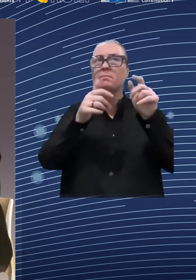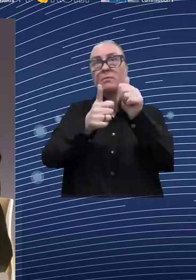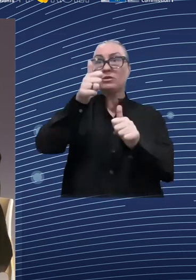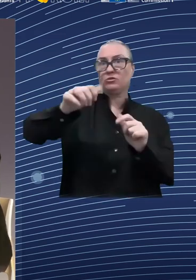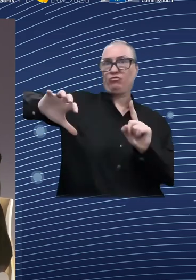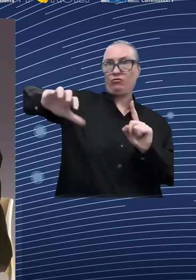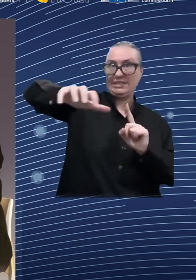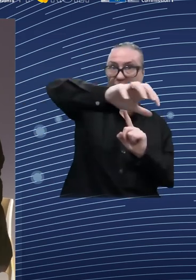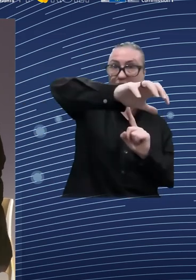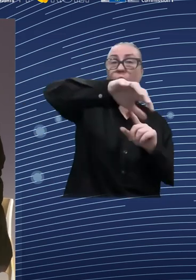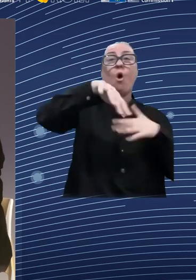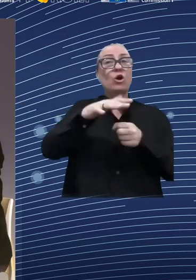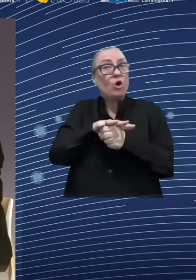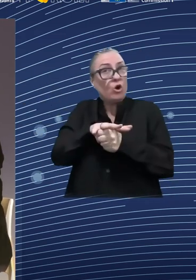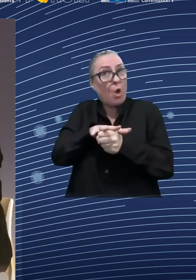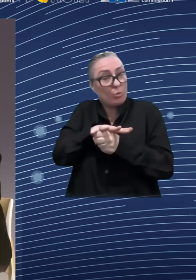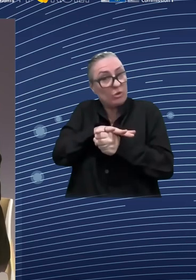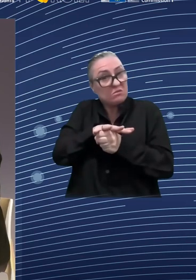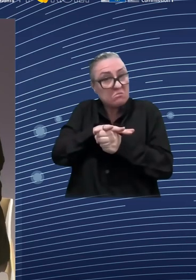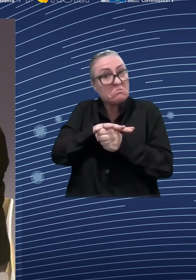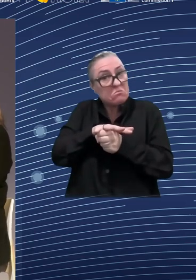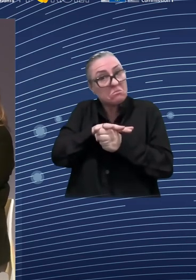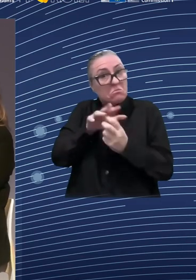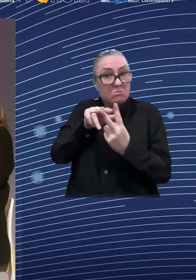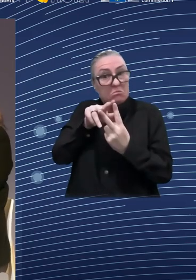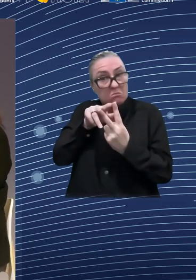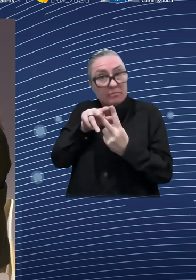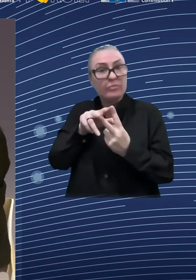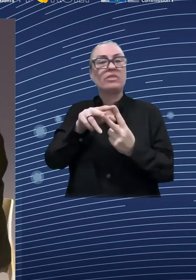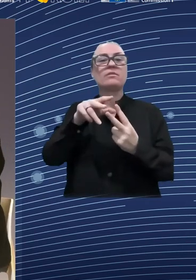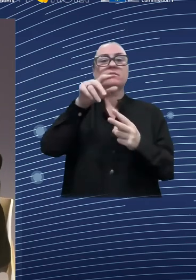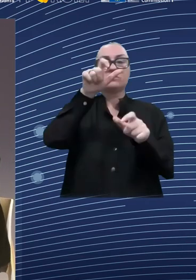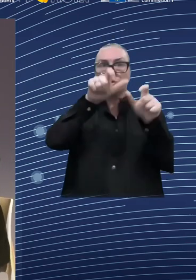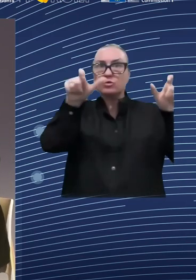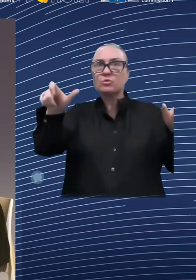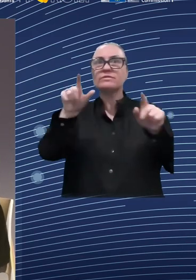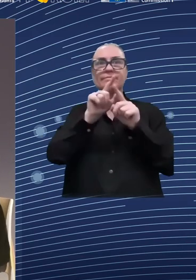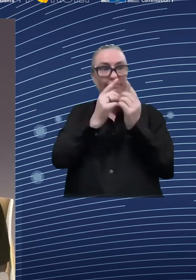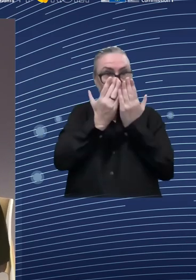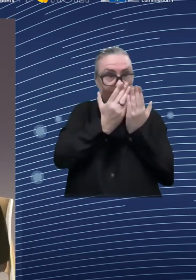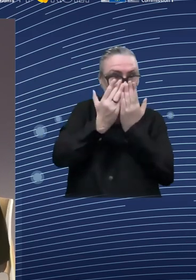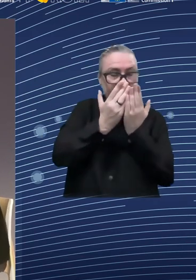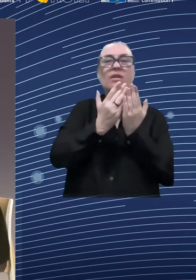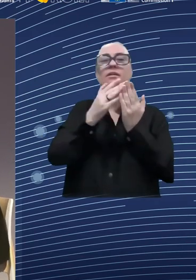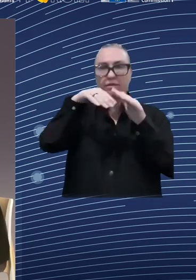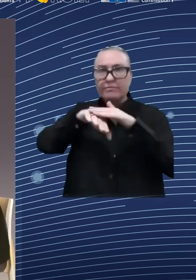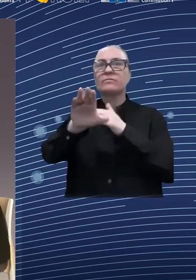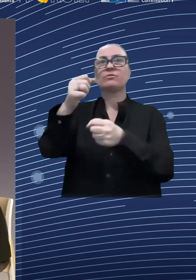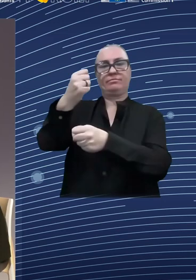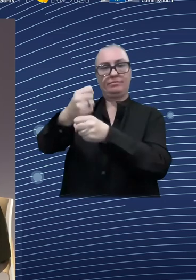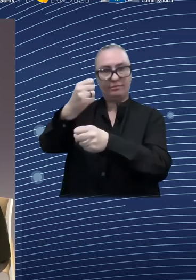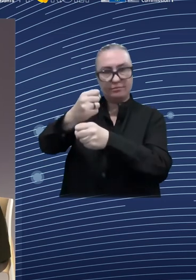IT Academy, it's ambitious, it's got EU funding in Slovakia, and it is a focus on digital skills,